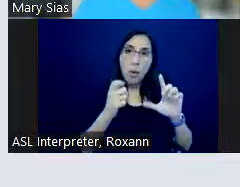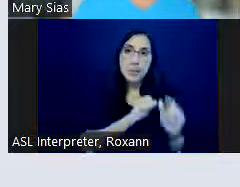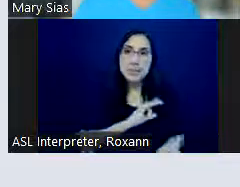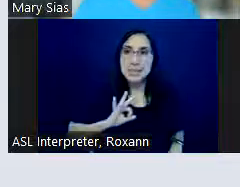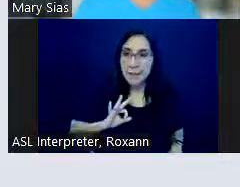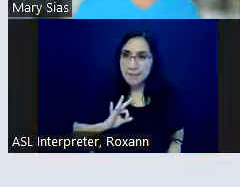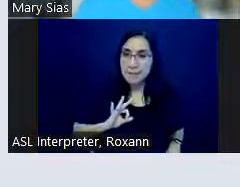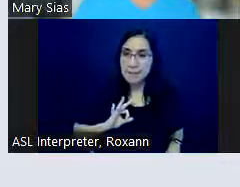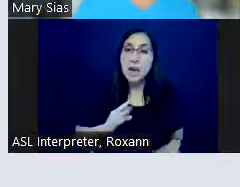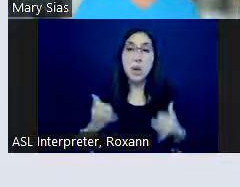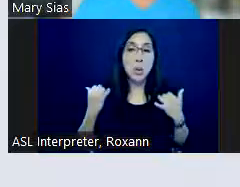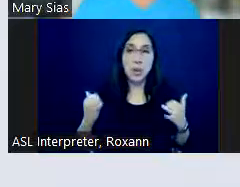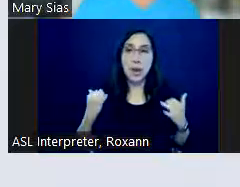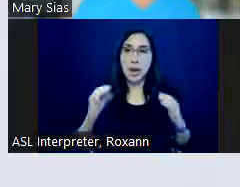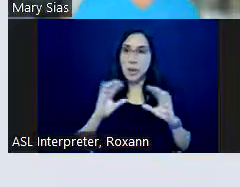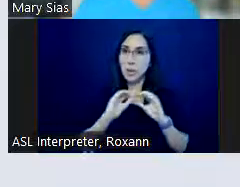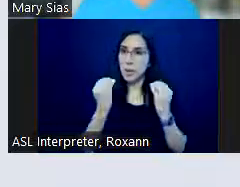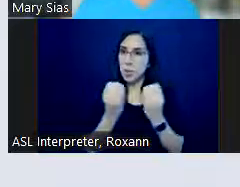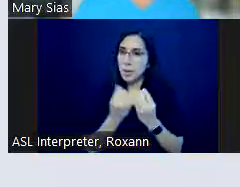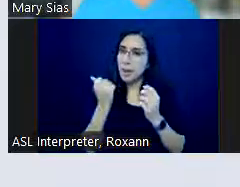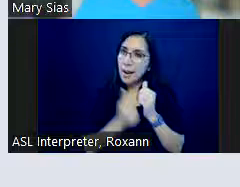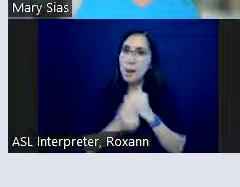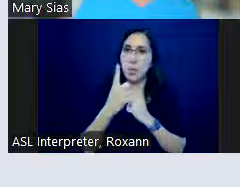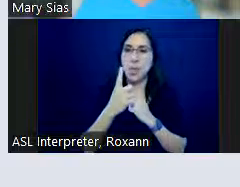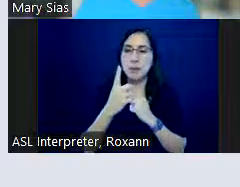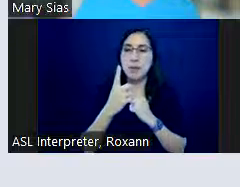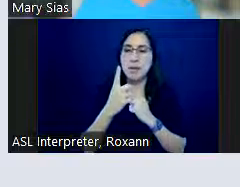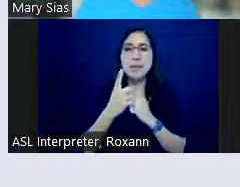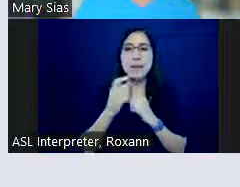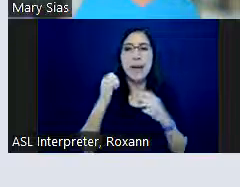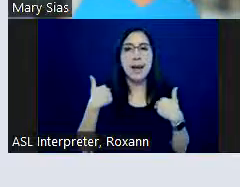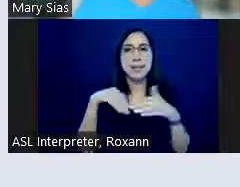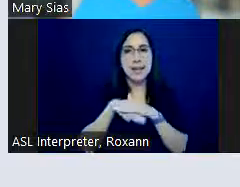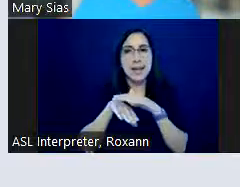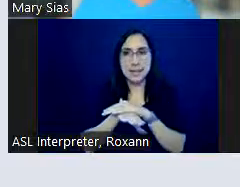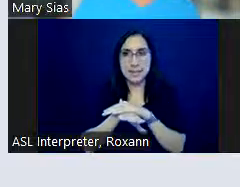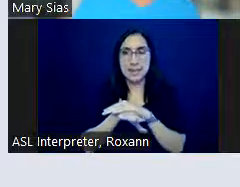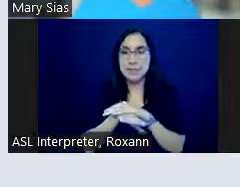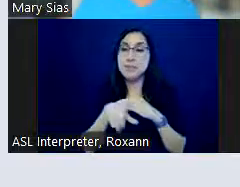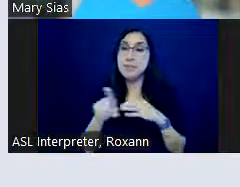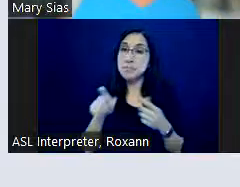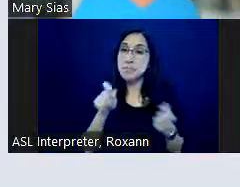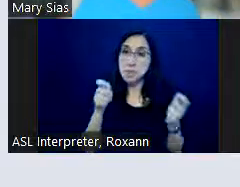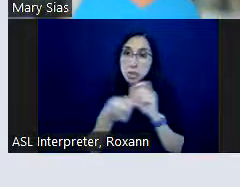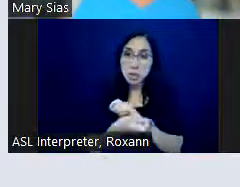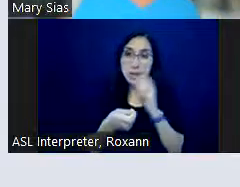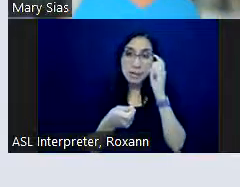during orientation, everyone gets one. Everyone. So they changed the company culture,